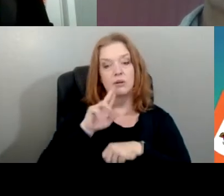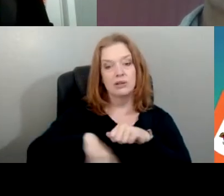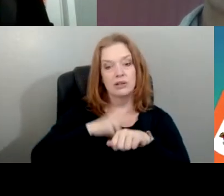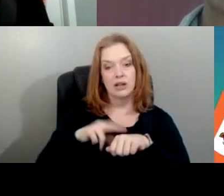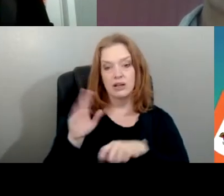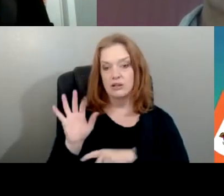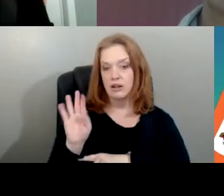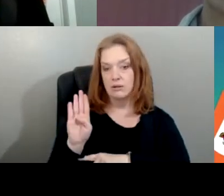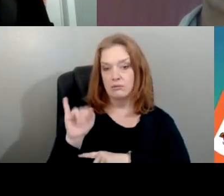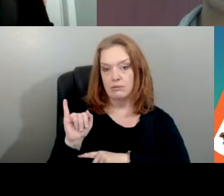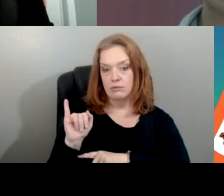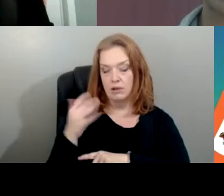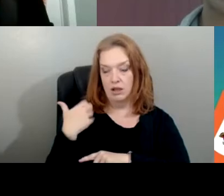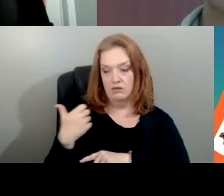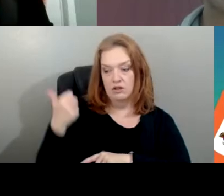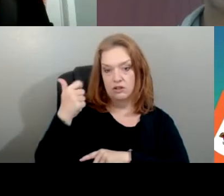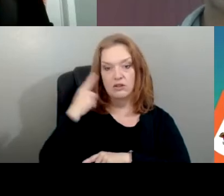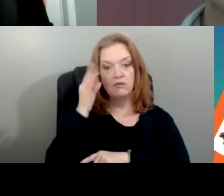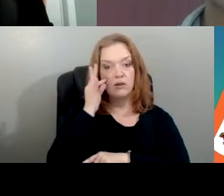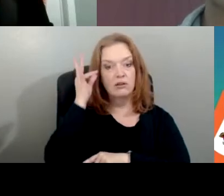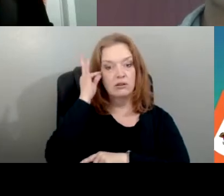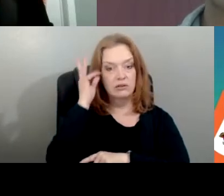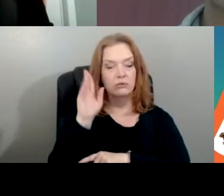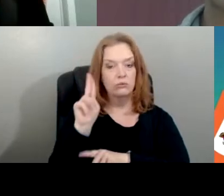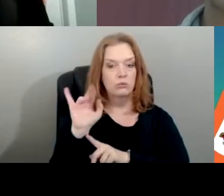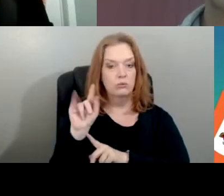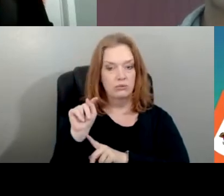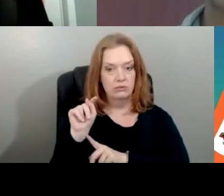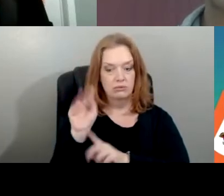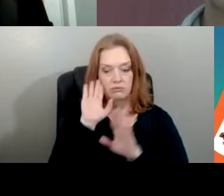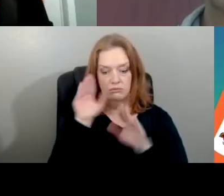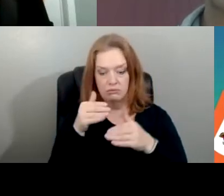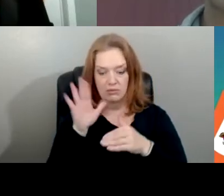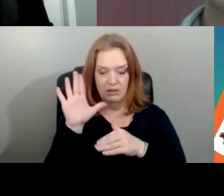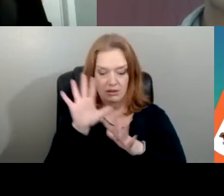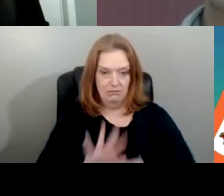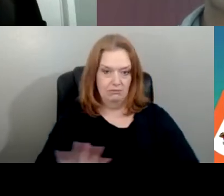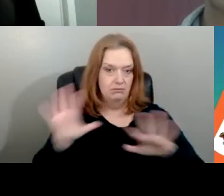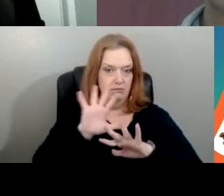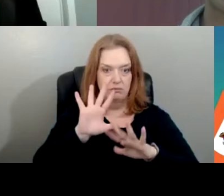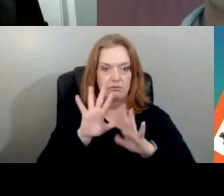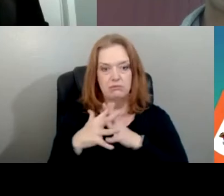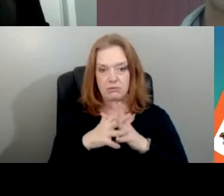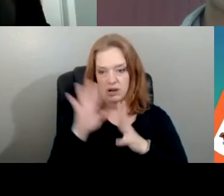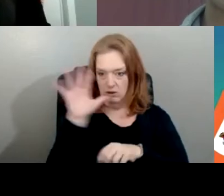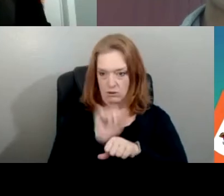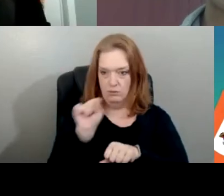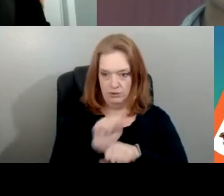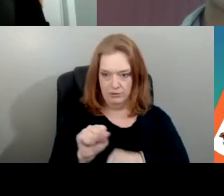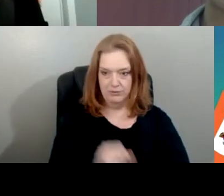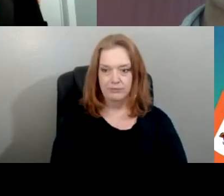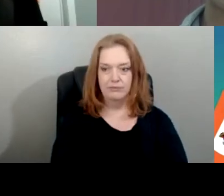of the Indian Country Unit that oversaw kind of nationally the work the FBI did. I have seen